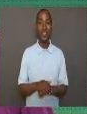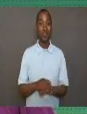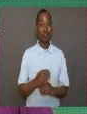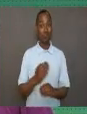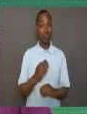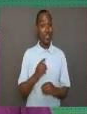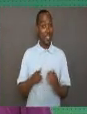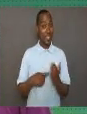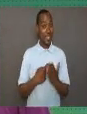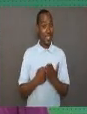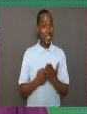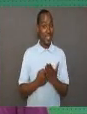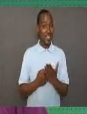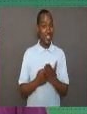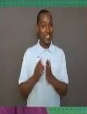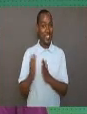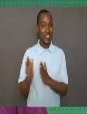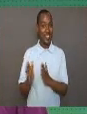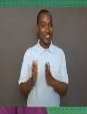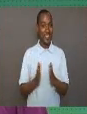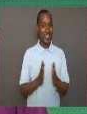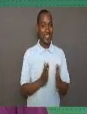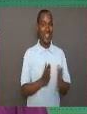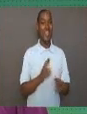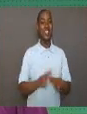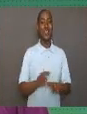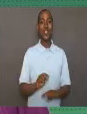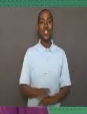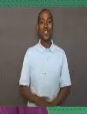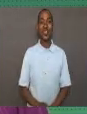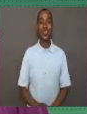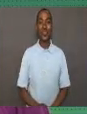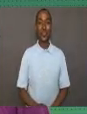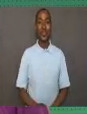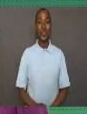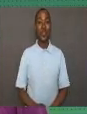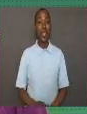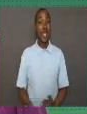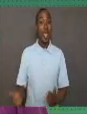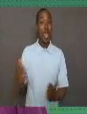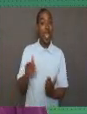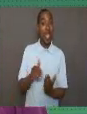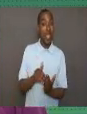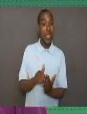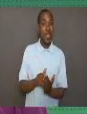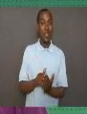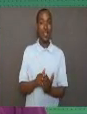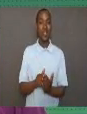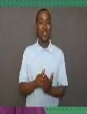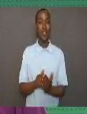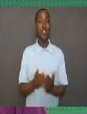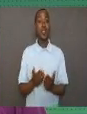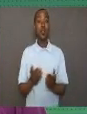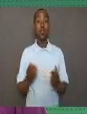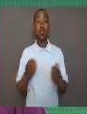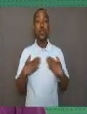If you were not able to label each organ, please make note of its location in